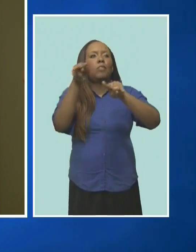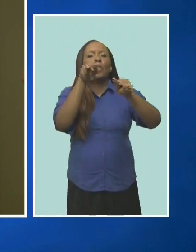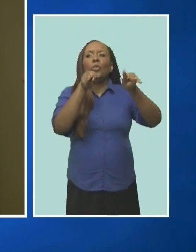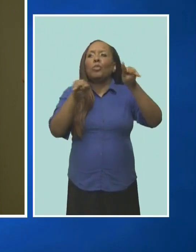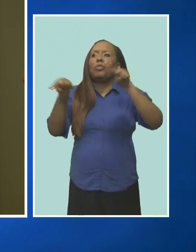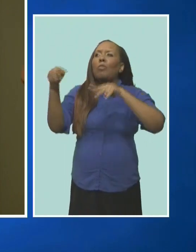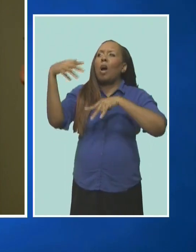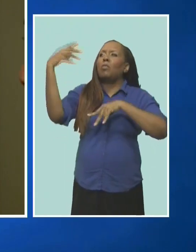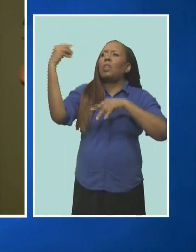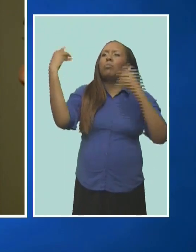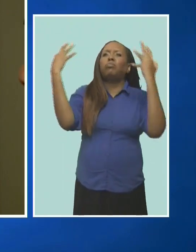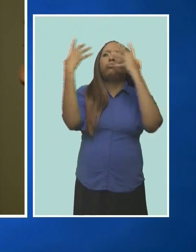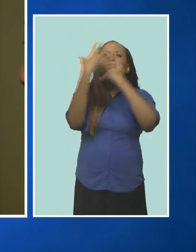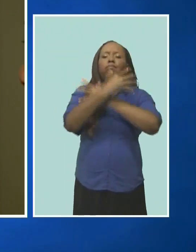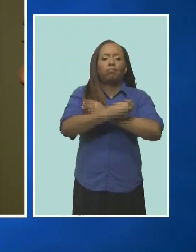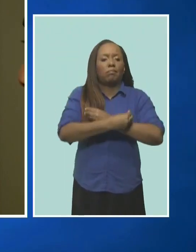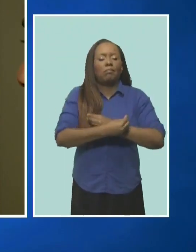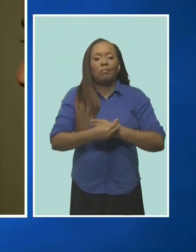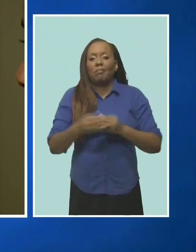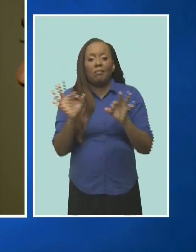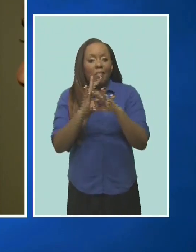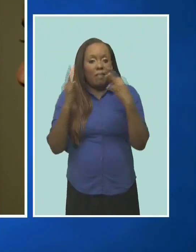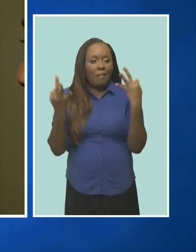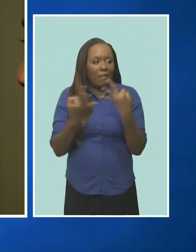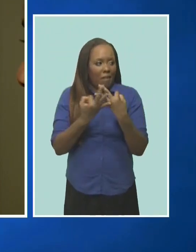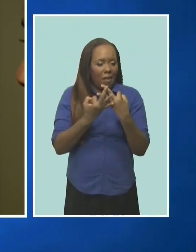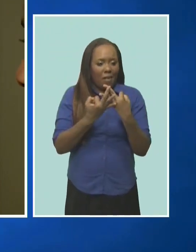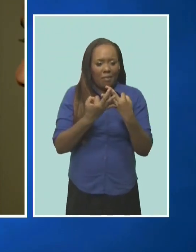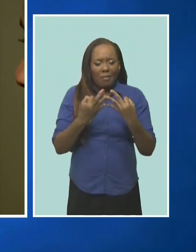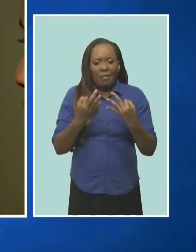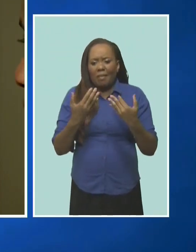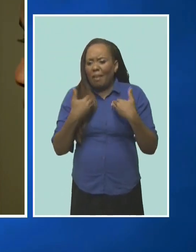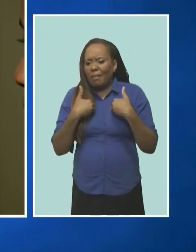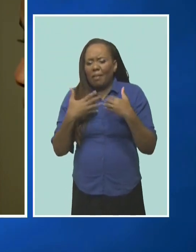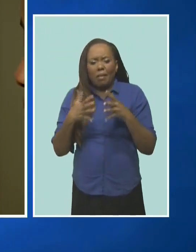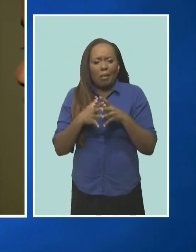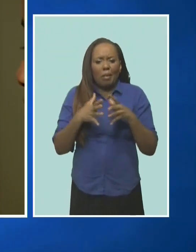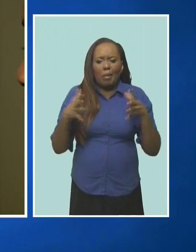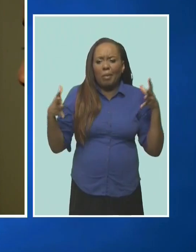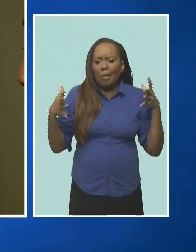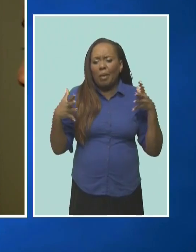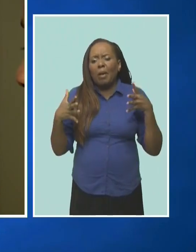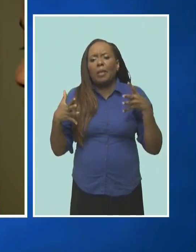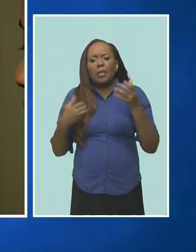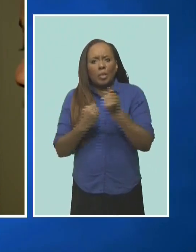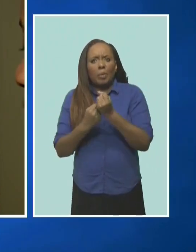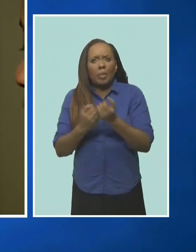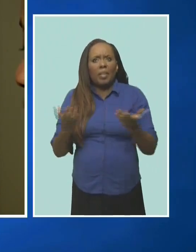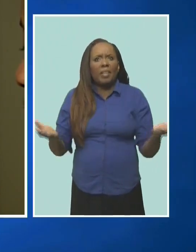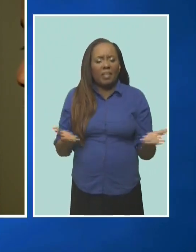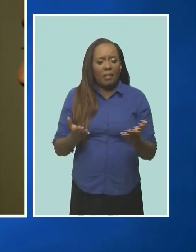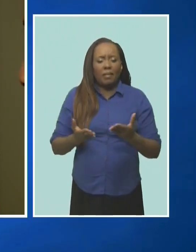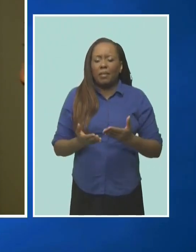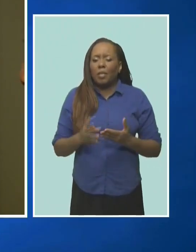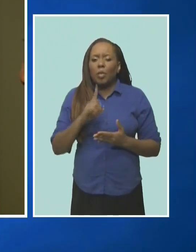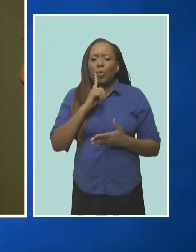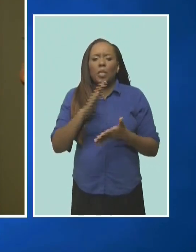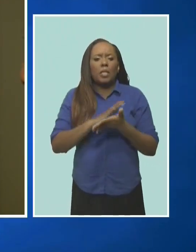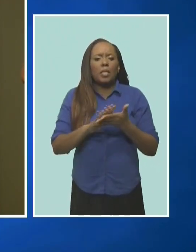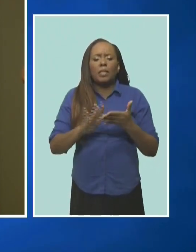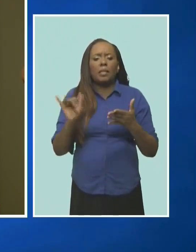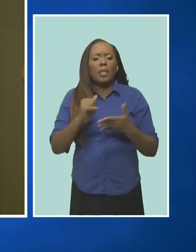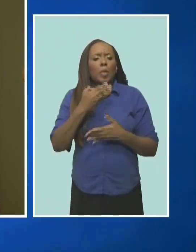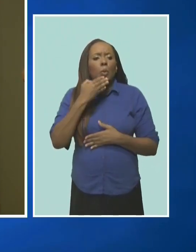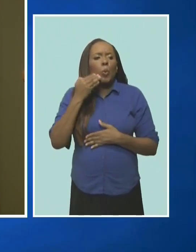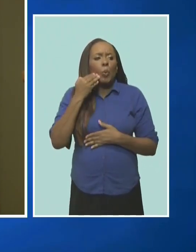extended to the members and the families who are here away from home, but in another home. And I think that that is really very